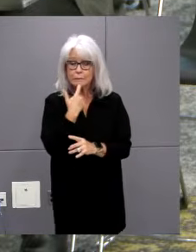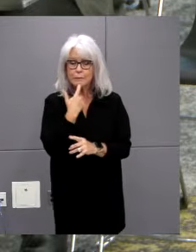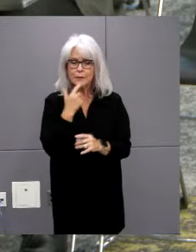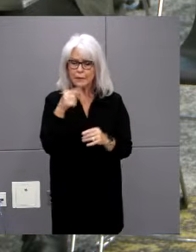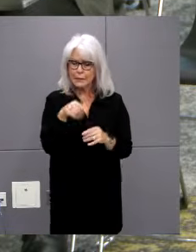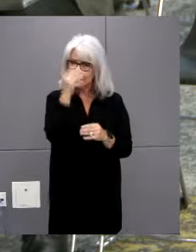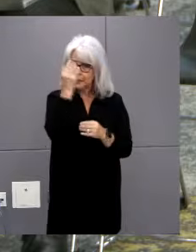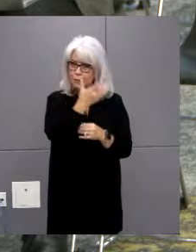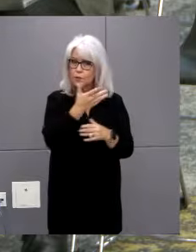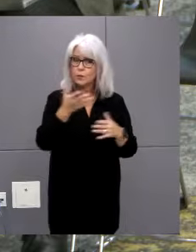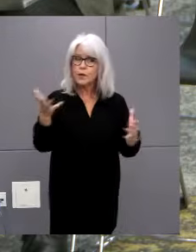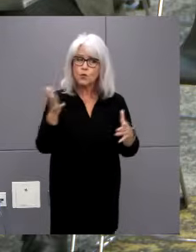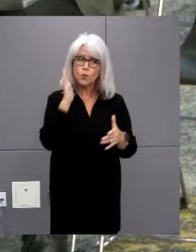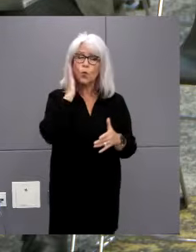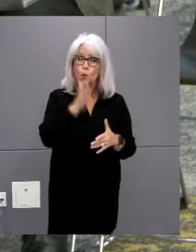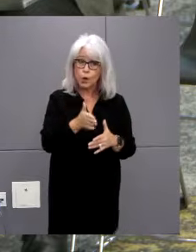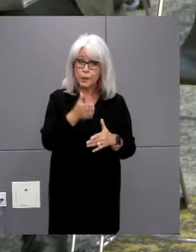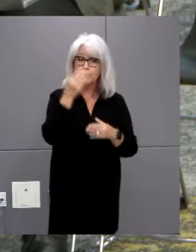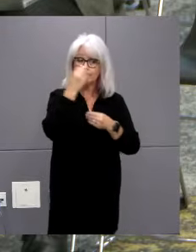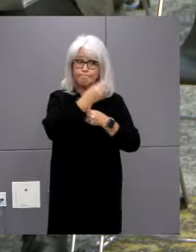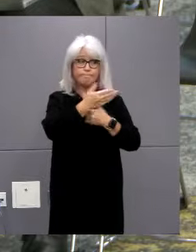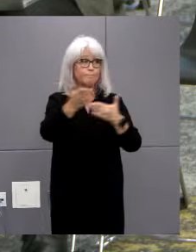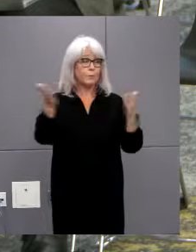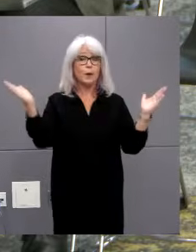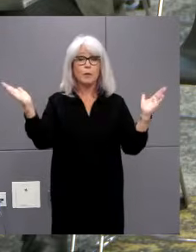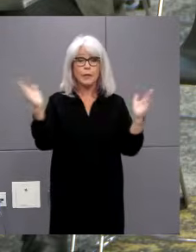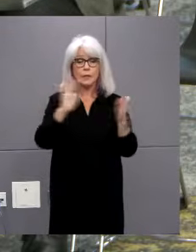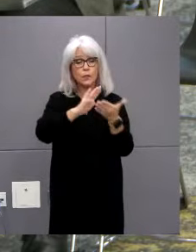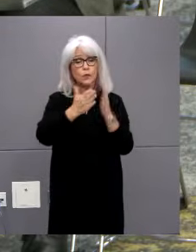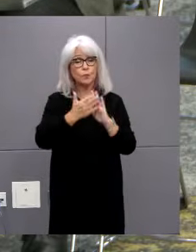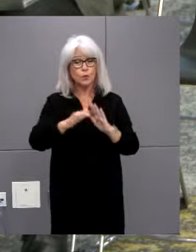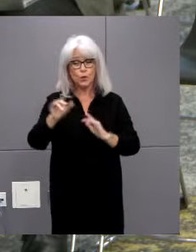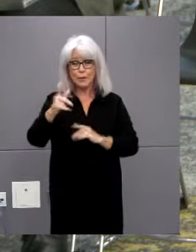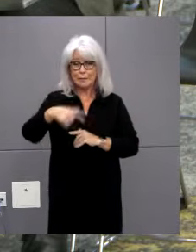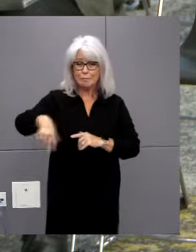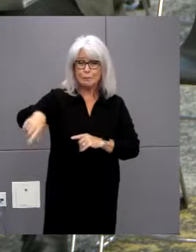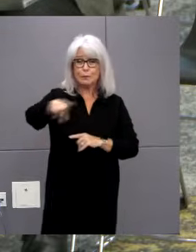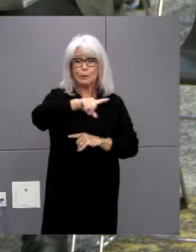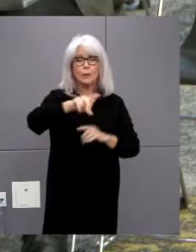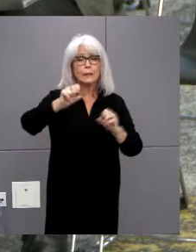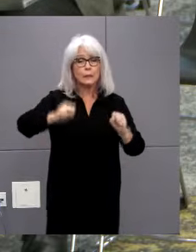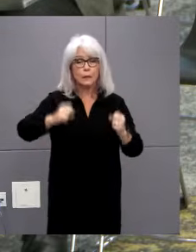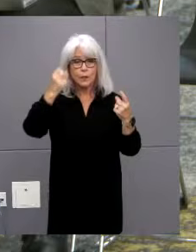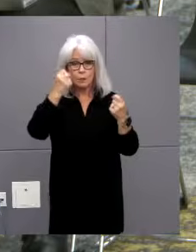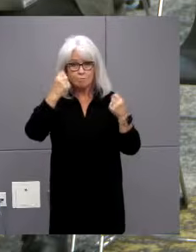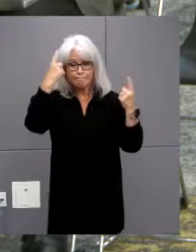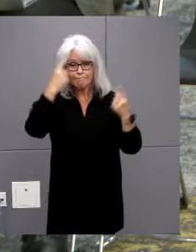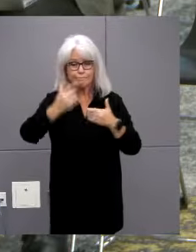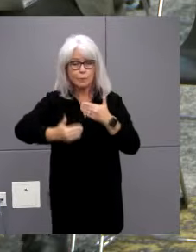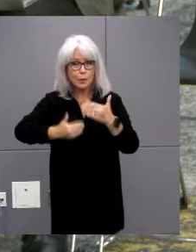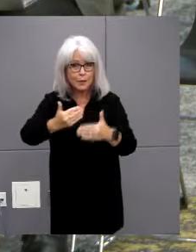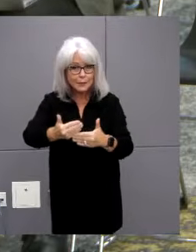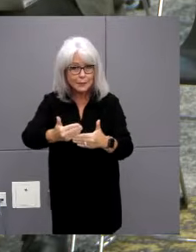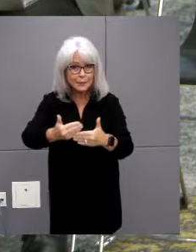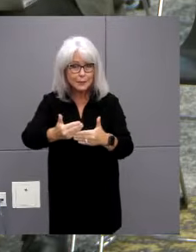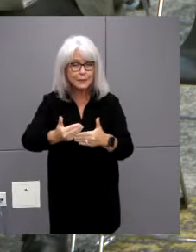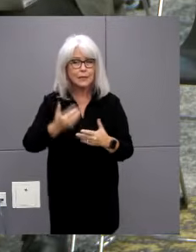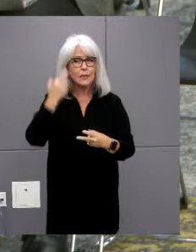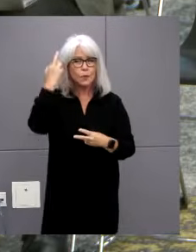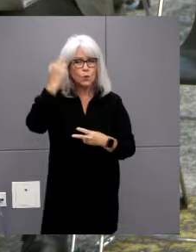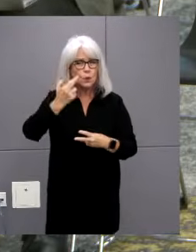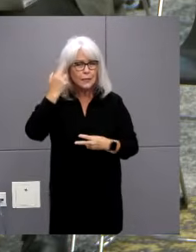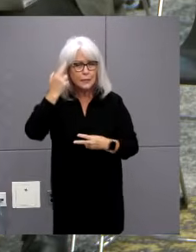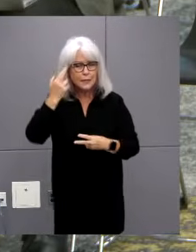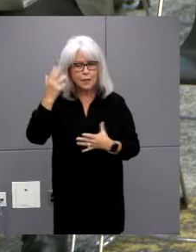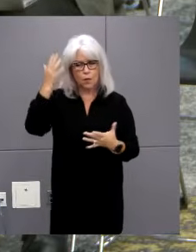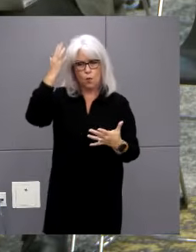information would be made public so the community could understand both the process and the reasoning behind